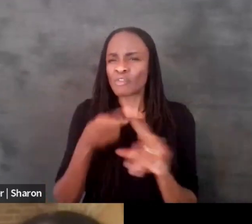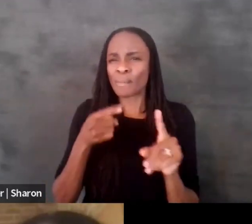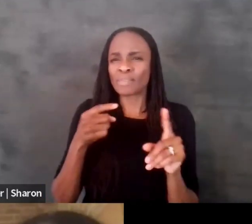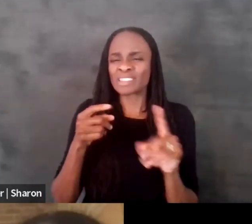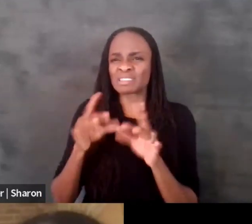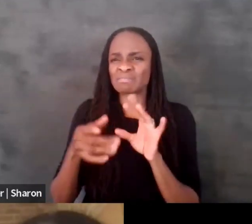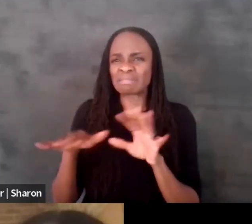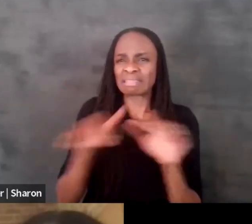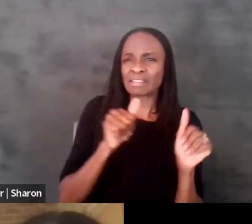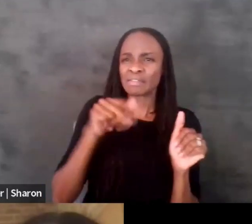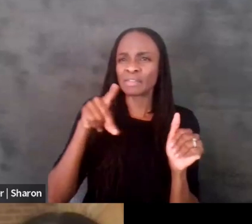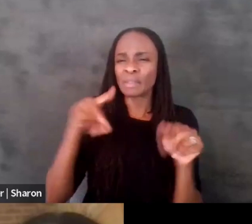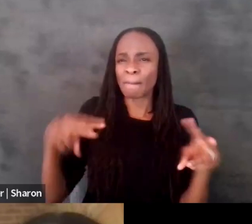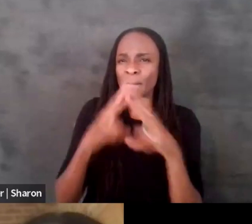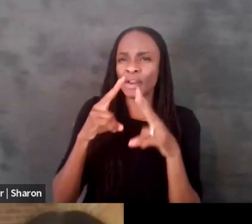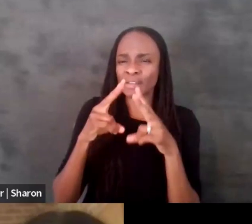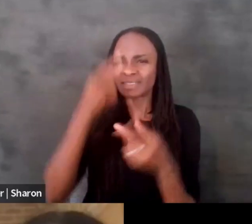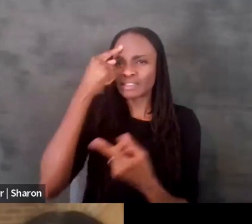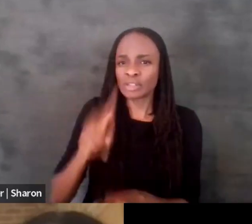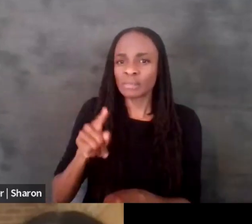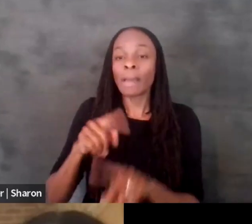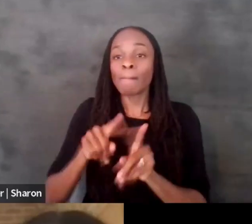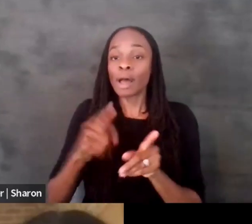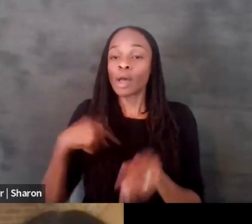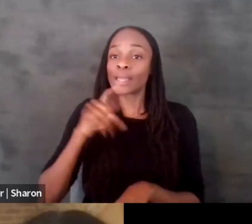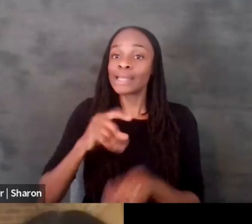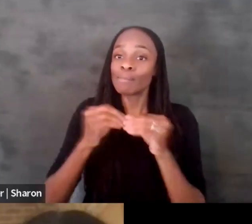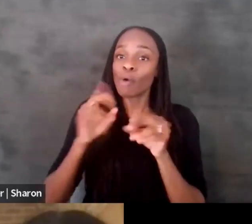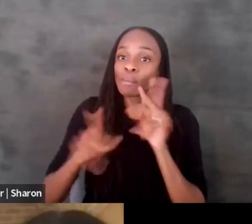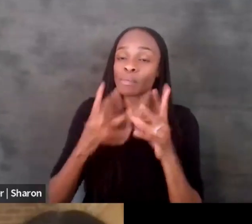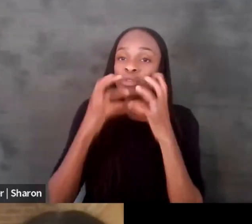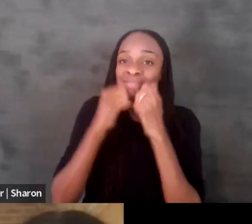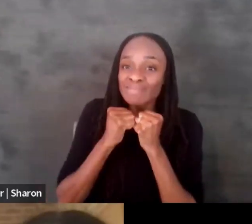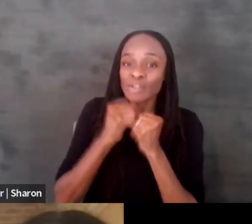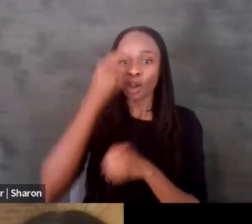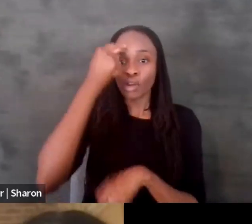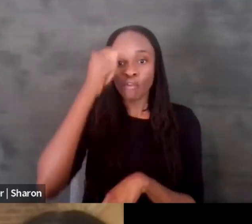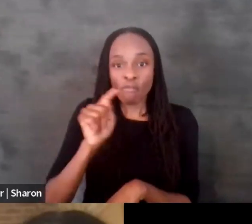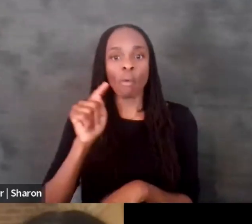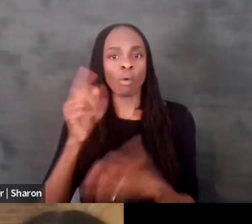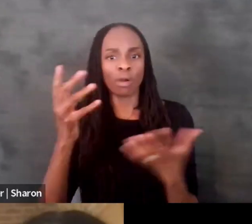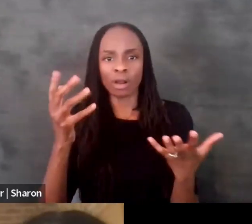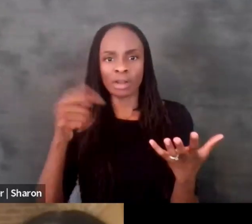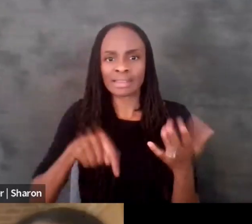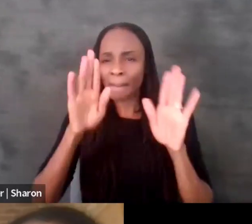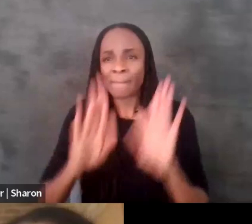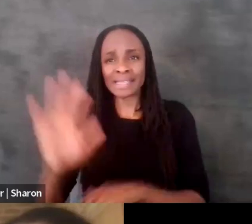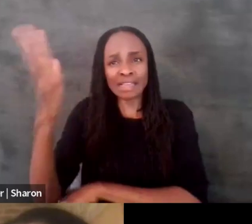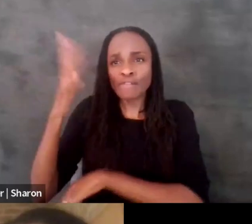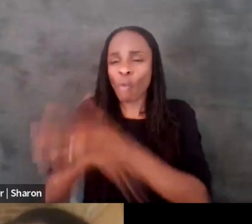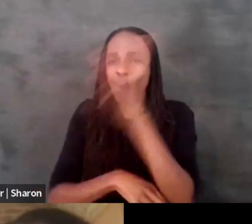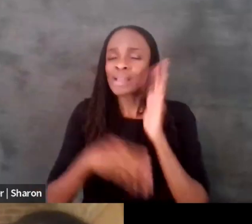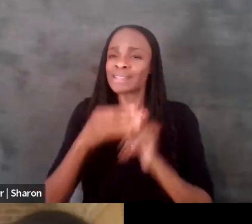need to have more people care for this mm, amazing forest, care for this biodiversity, so